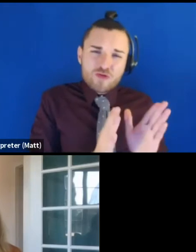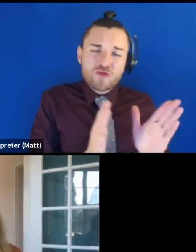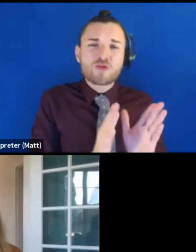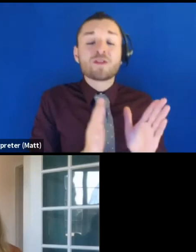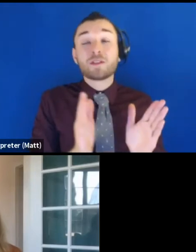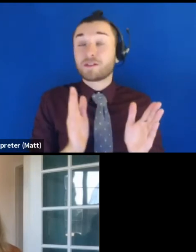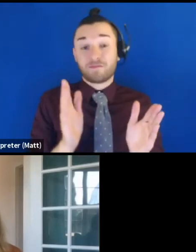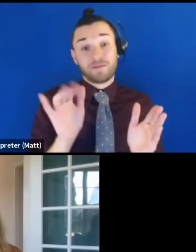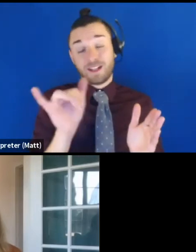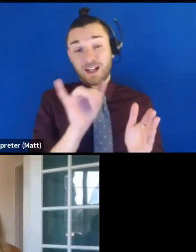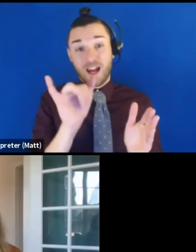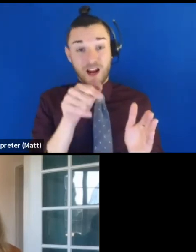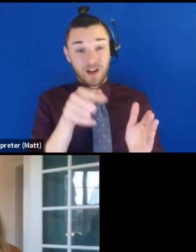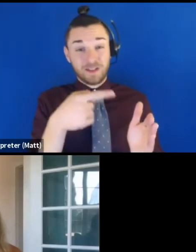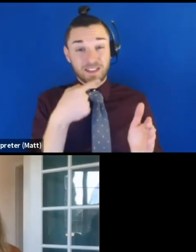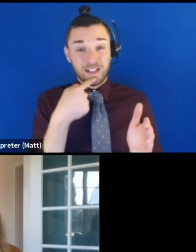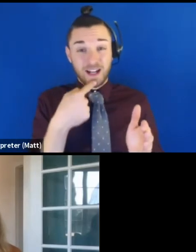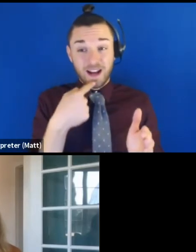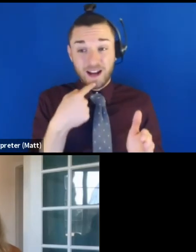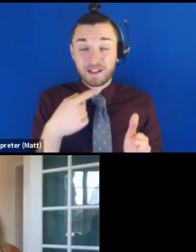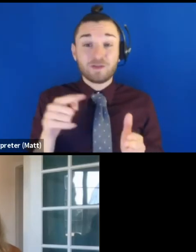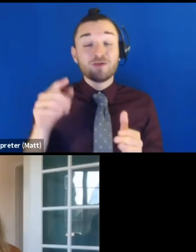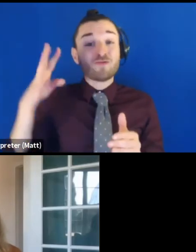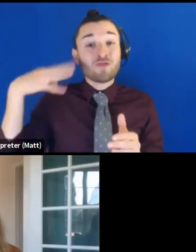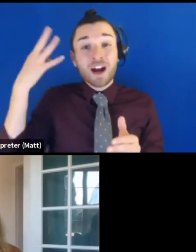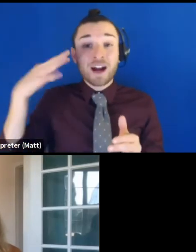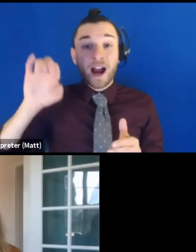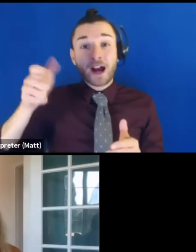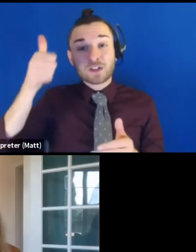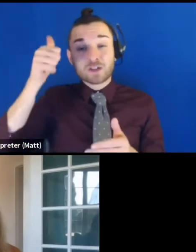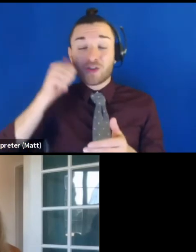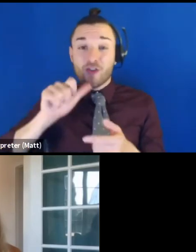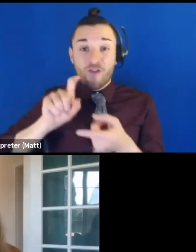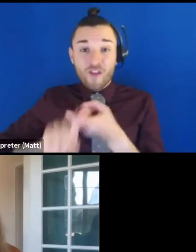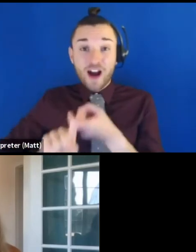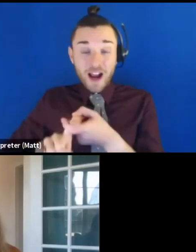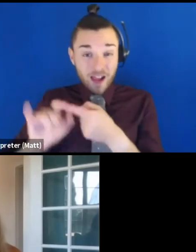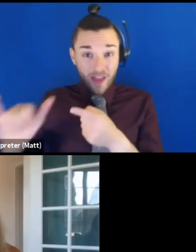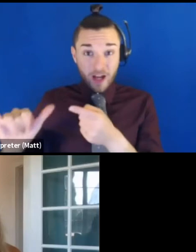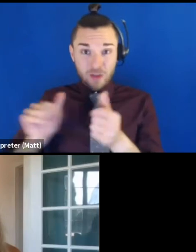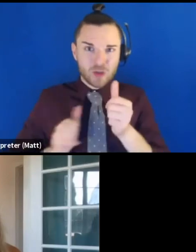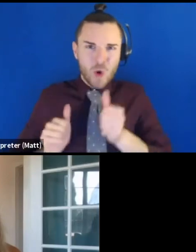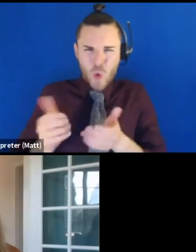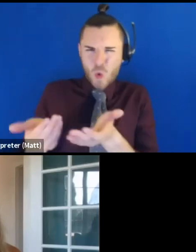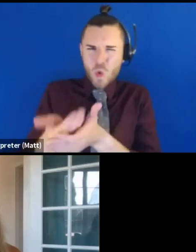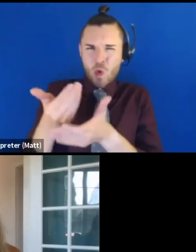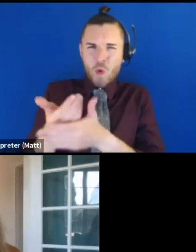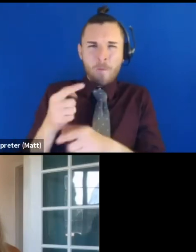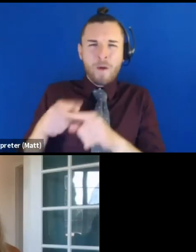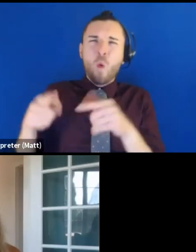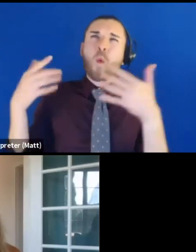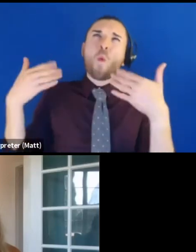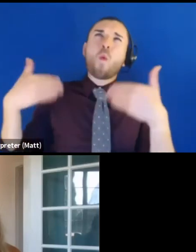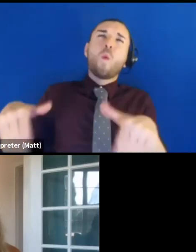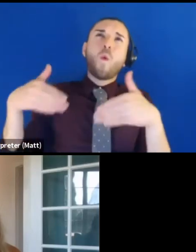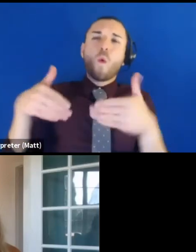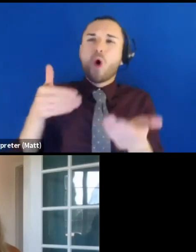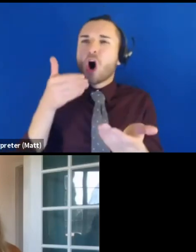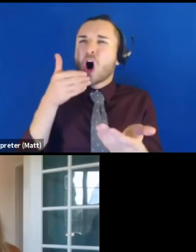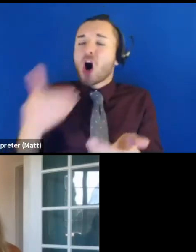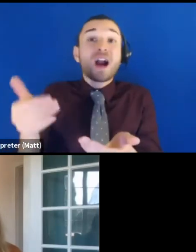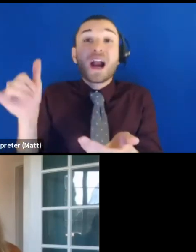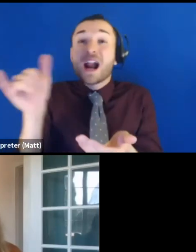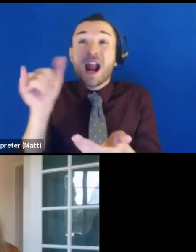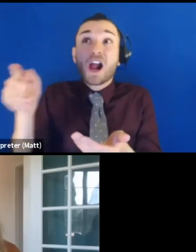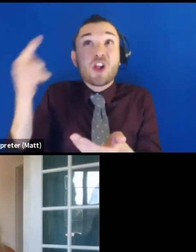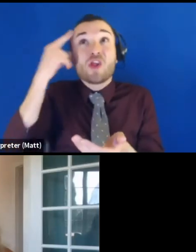shows in this group, like Crazy Ex-Girlfriend is a brilliant show. I mean, that's a great breakthrough show that I was like, someone made a show just for me. It's